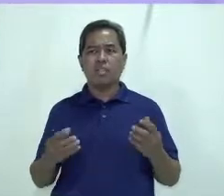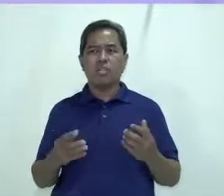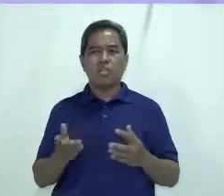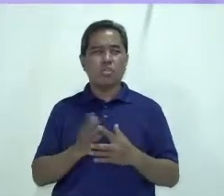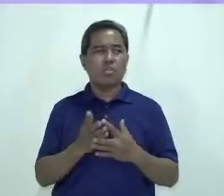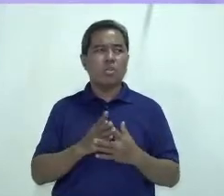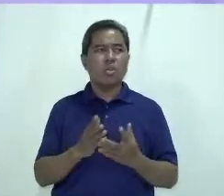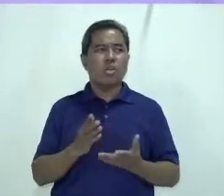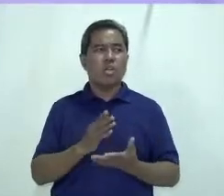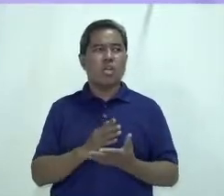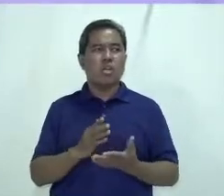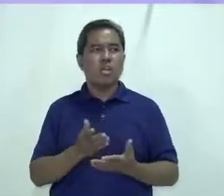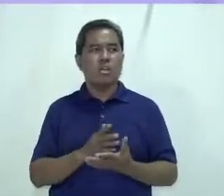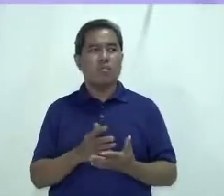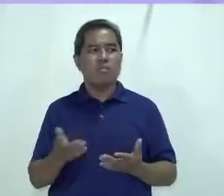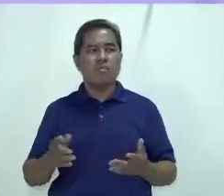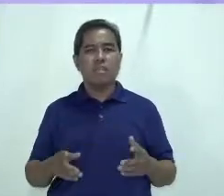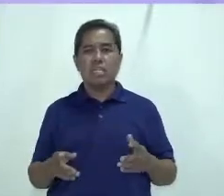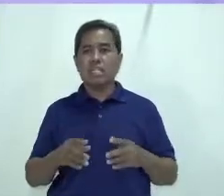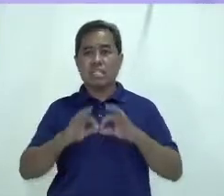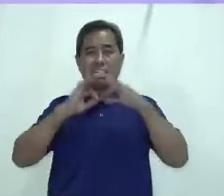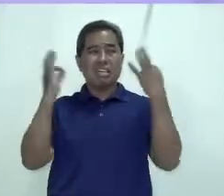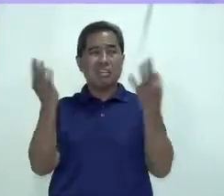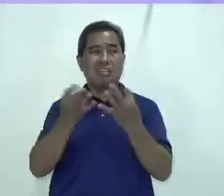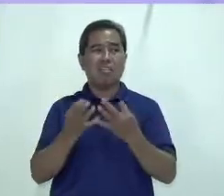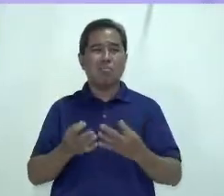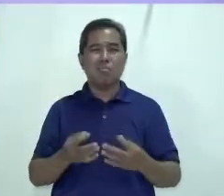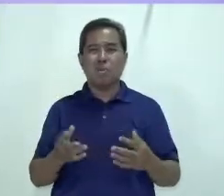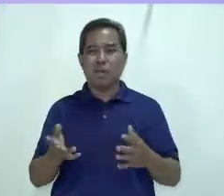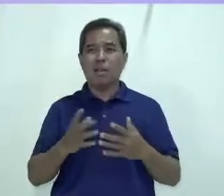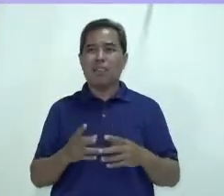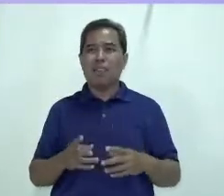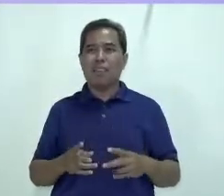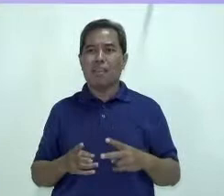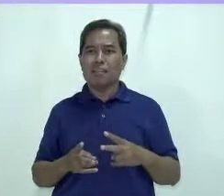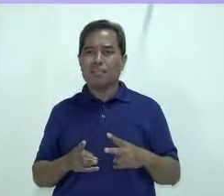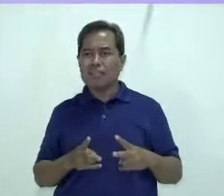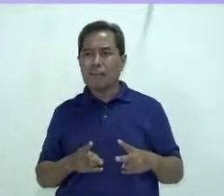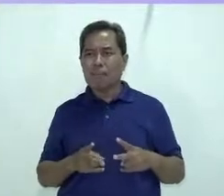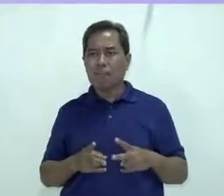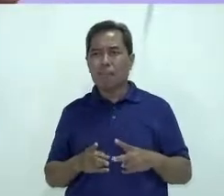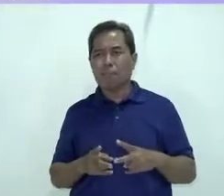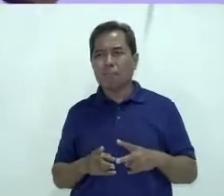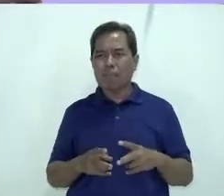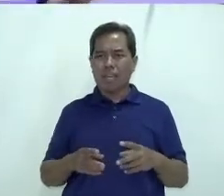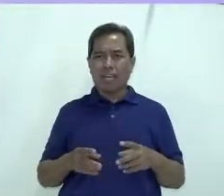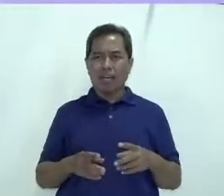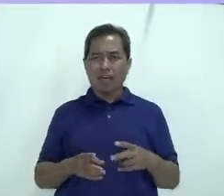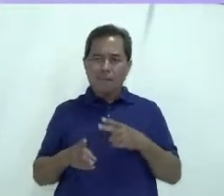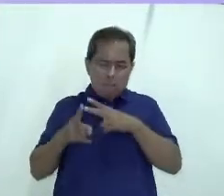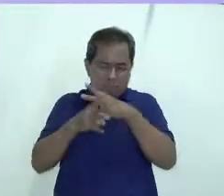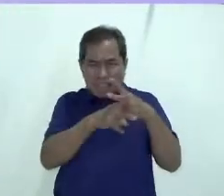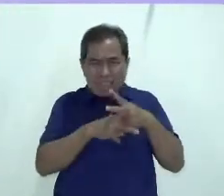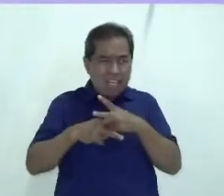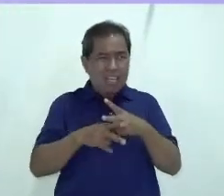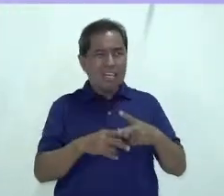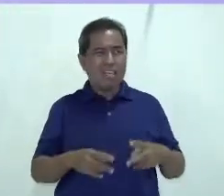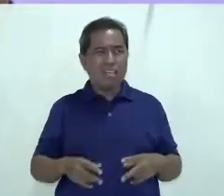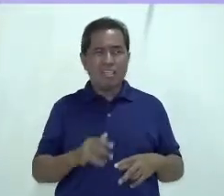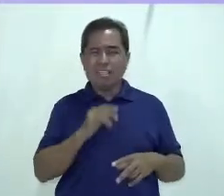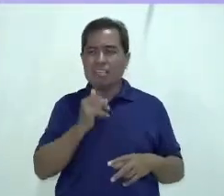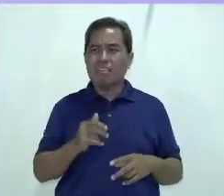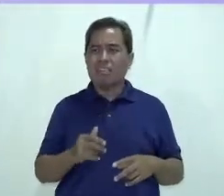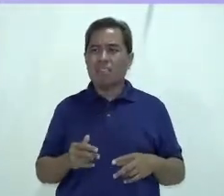ago, this family, they're so careful, right? Take every precaution not to